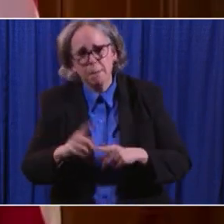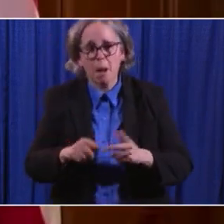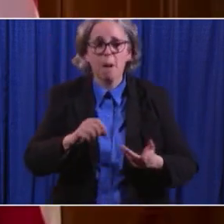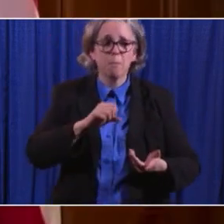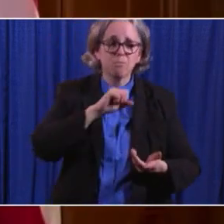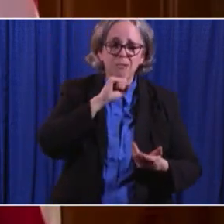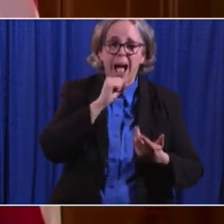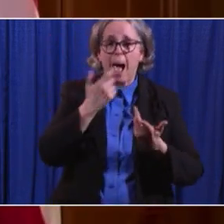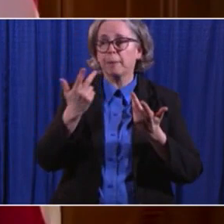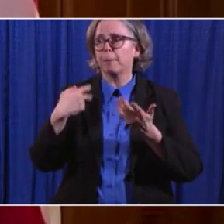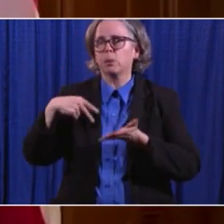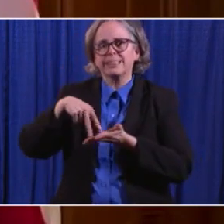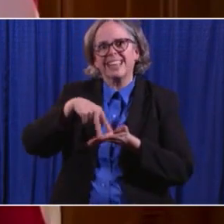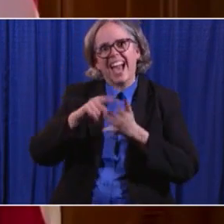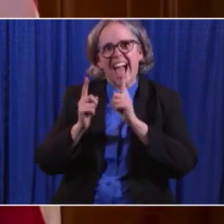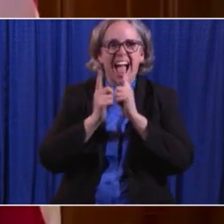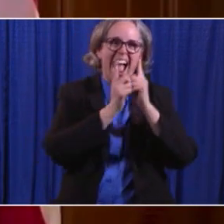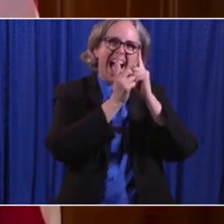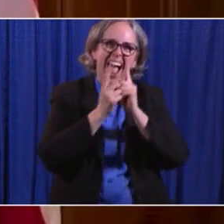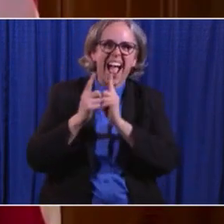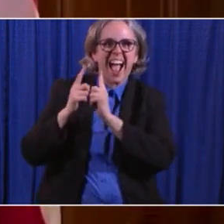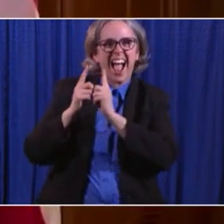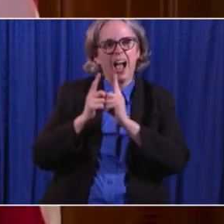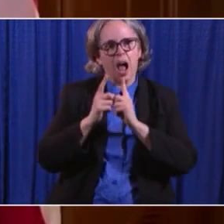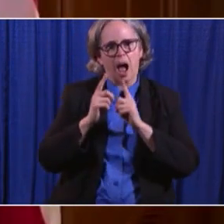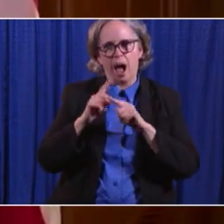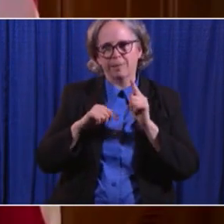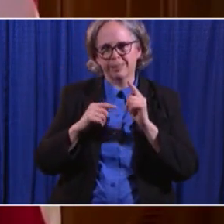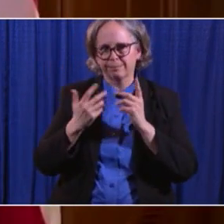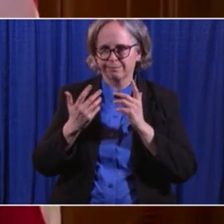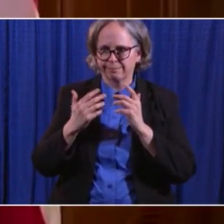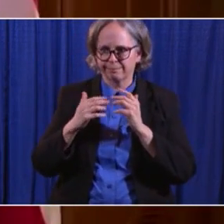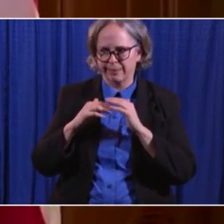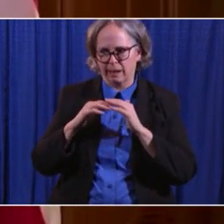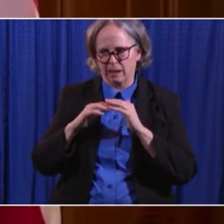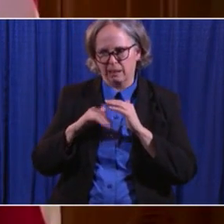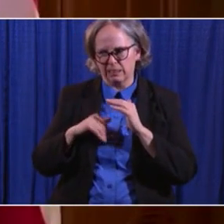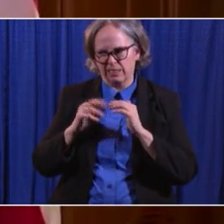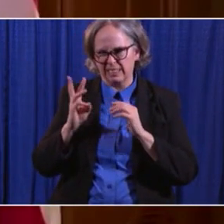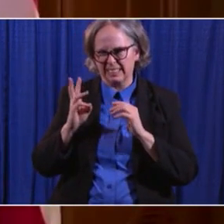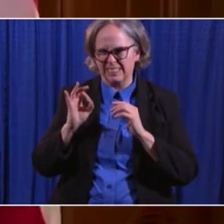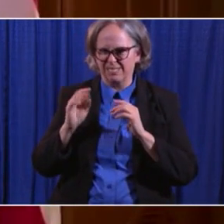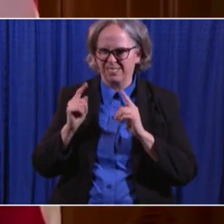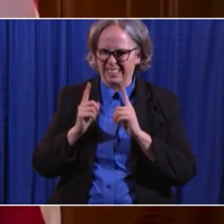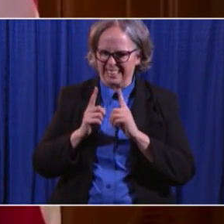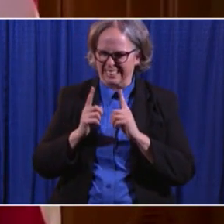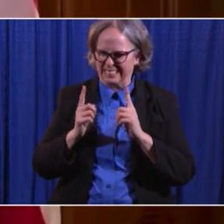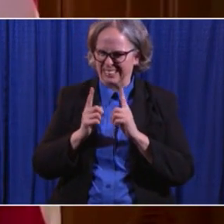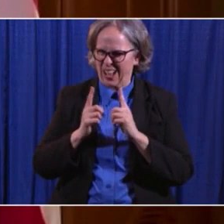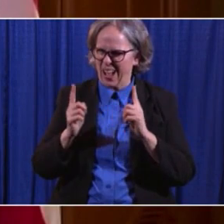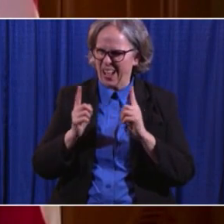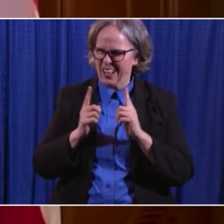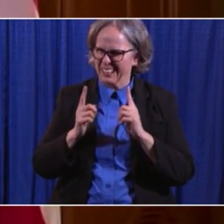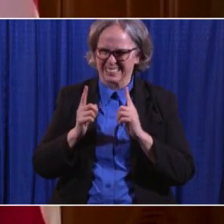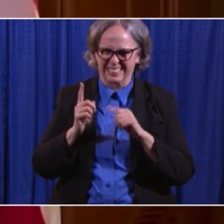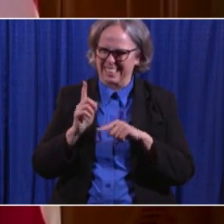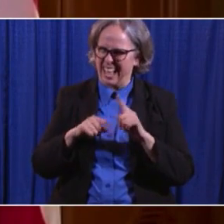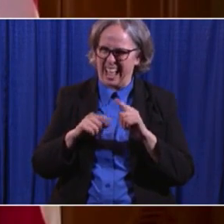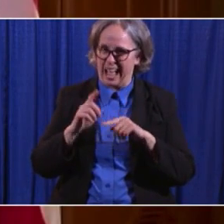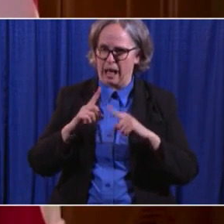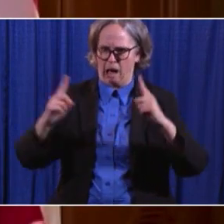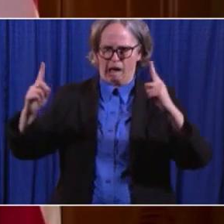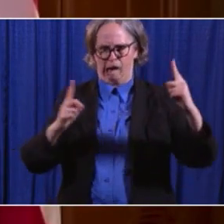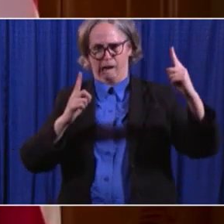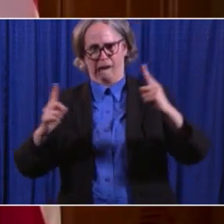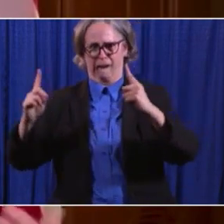to be obviously closer than 6 feet. We're not stupid. And we're not asking people to do crazy things, but